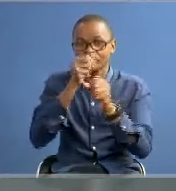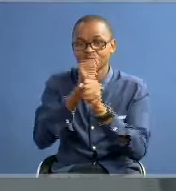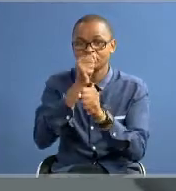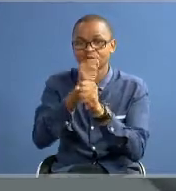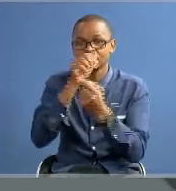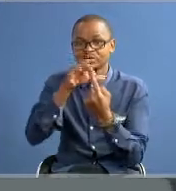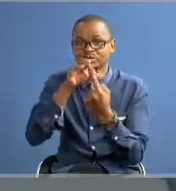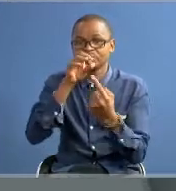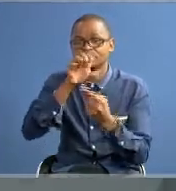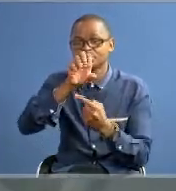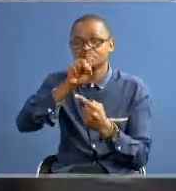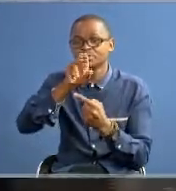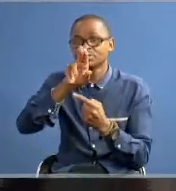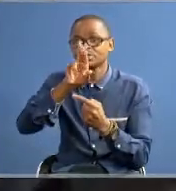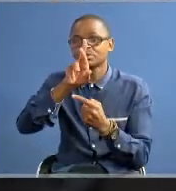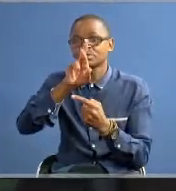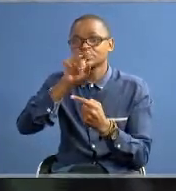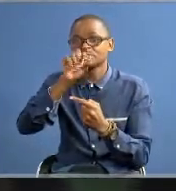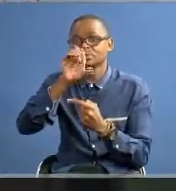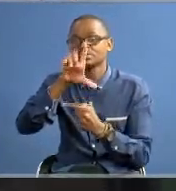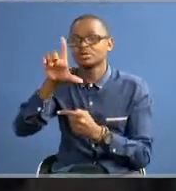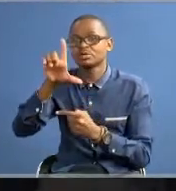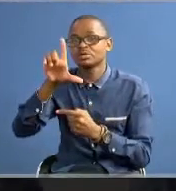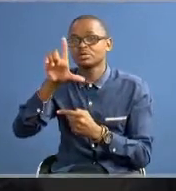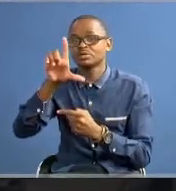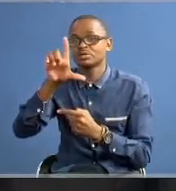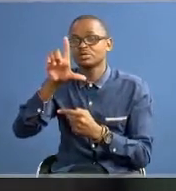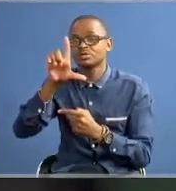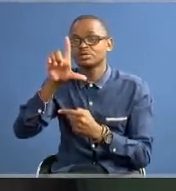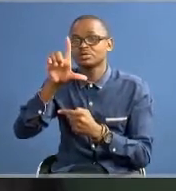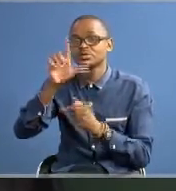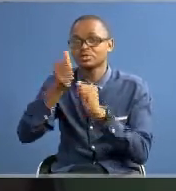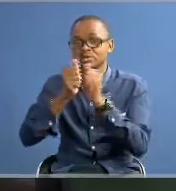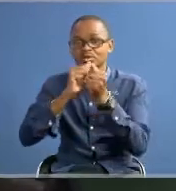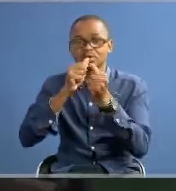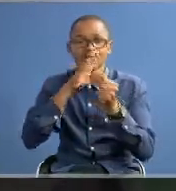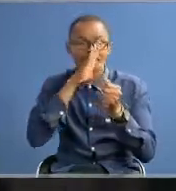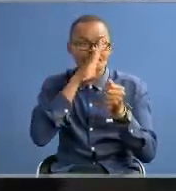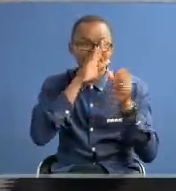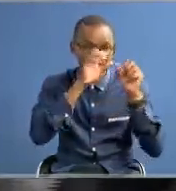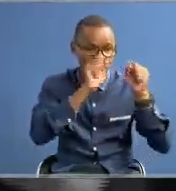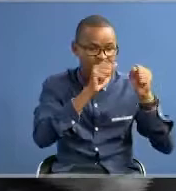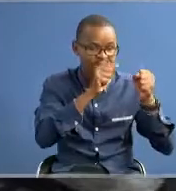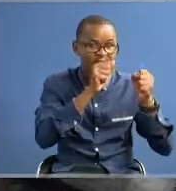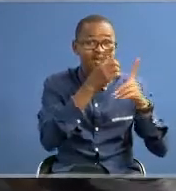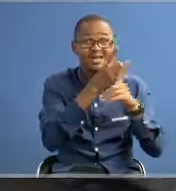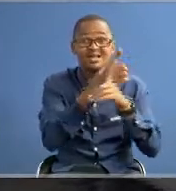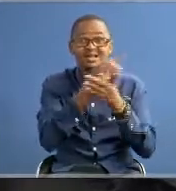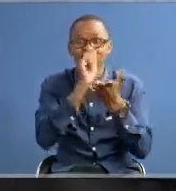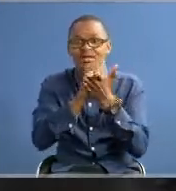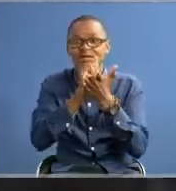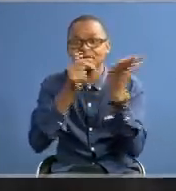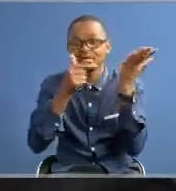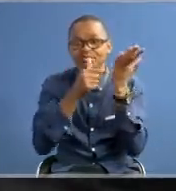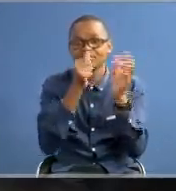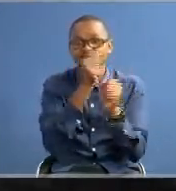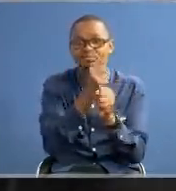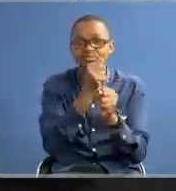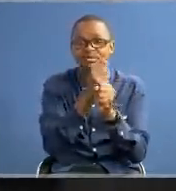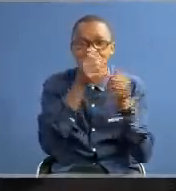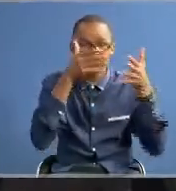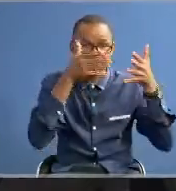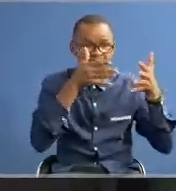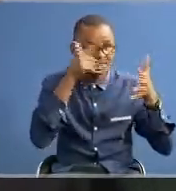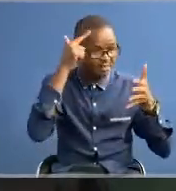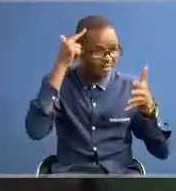a particular surgical procedure. The film and gaming industry have been able to properly define how the technology works, and here